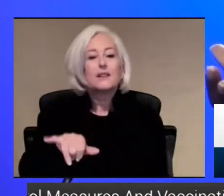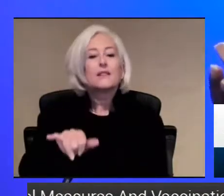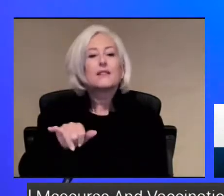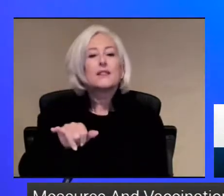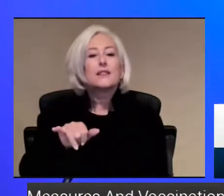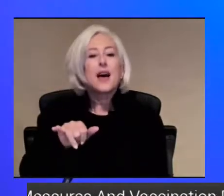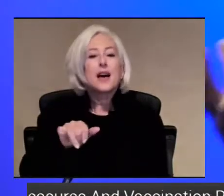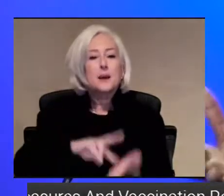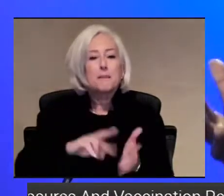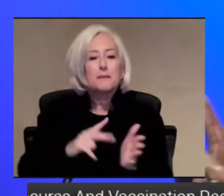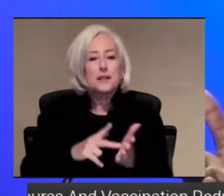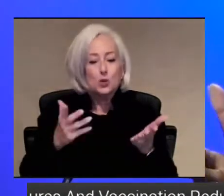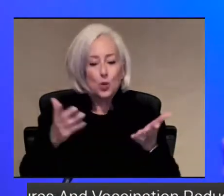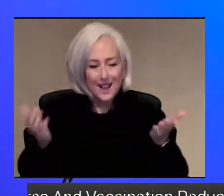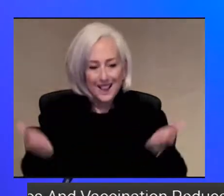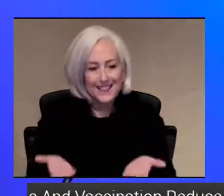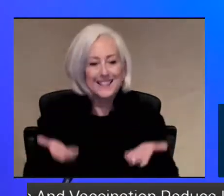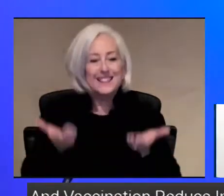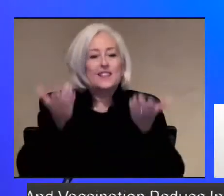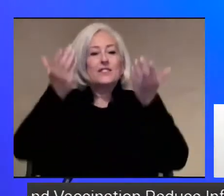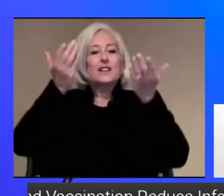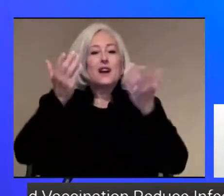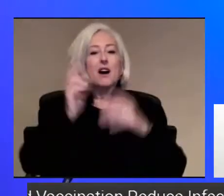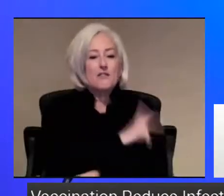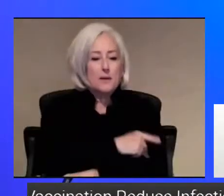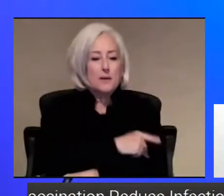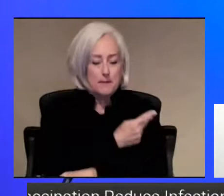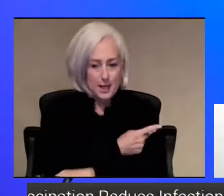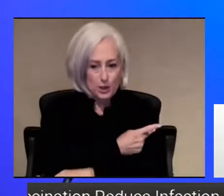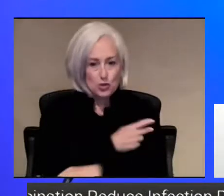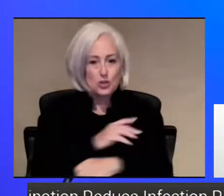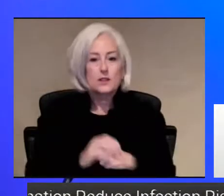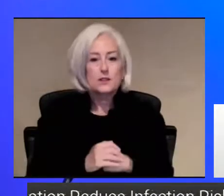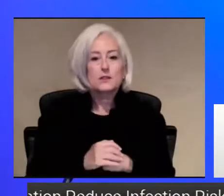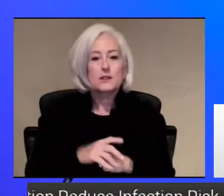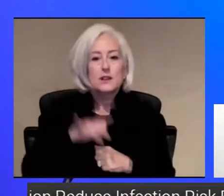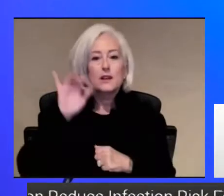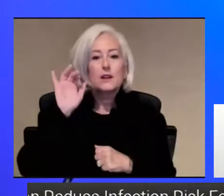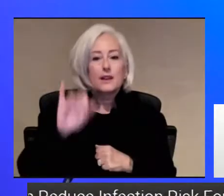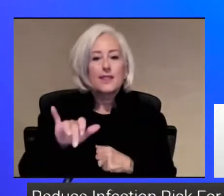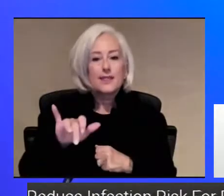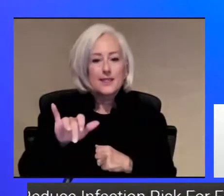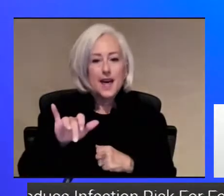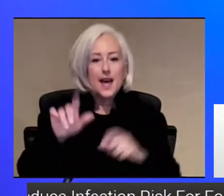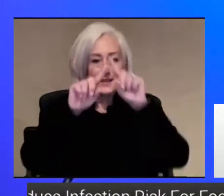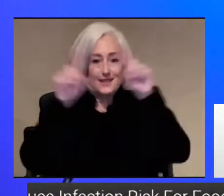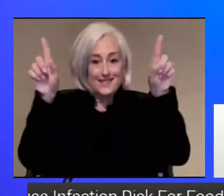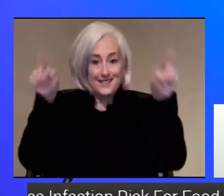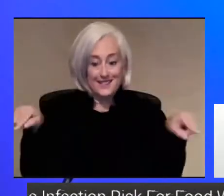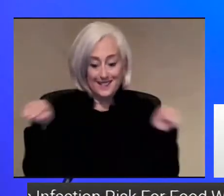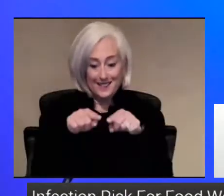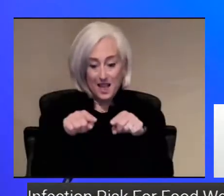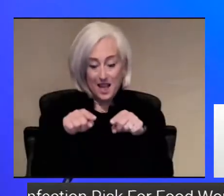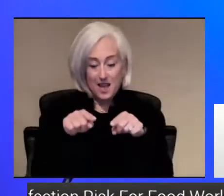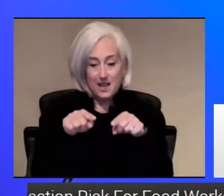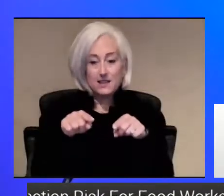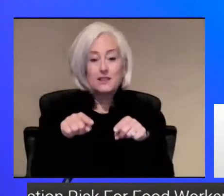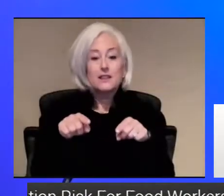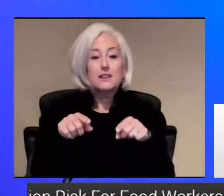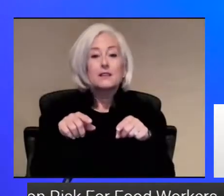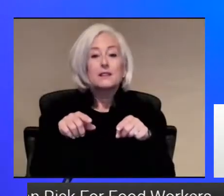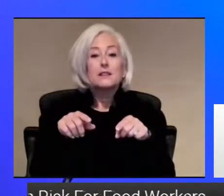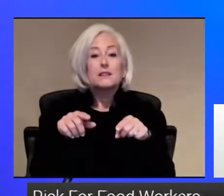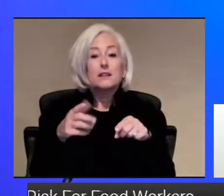our patients. But that sign, that post of that in our clinics or in our labor and delivery is going to not